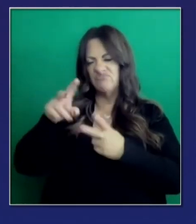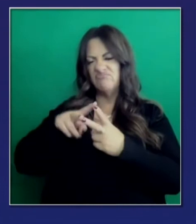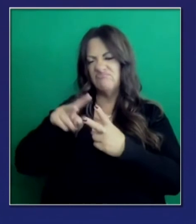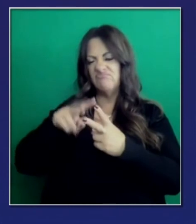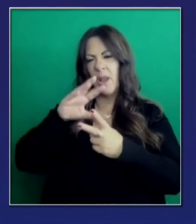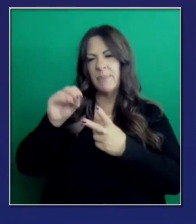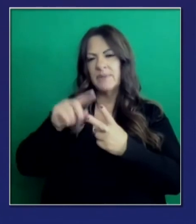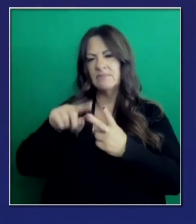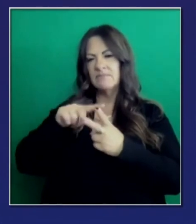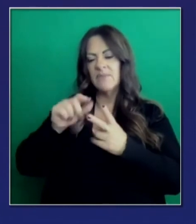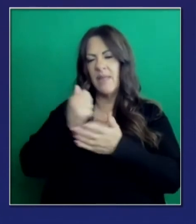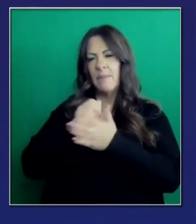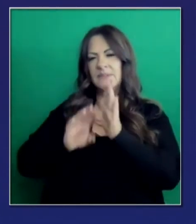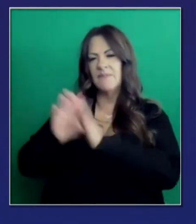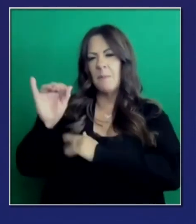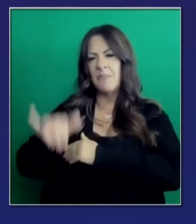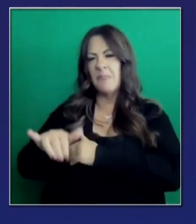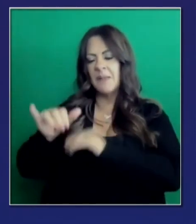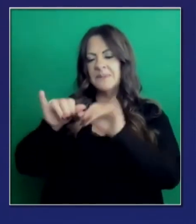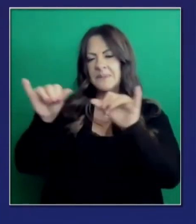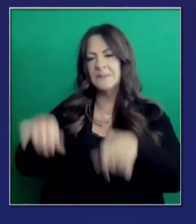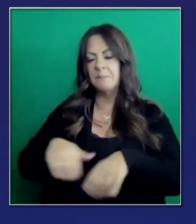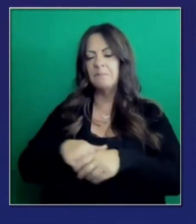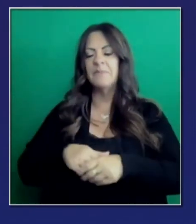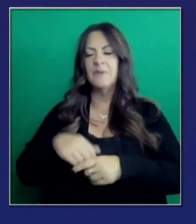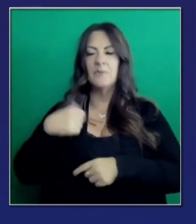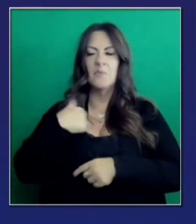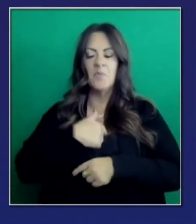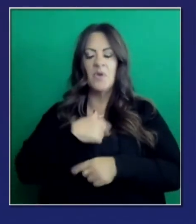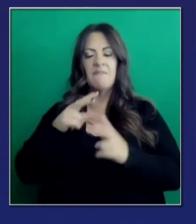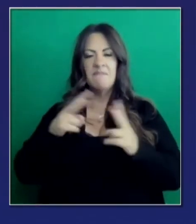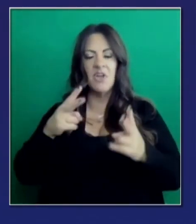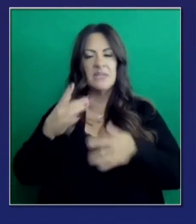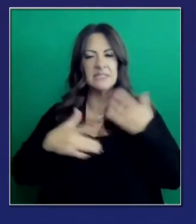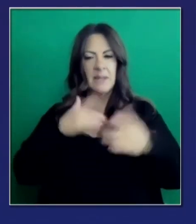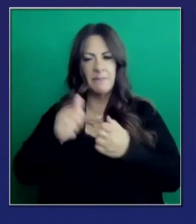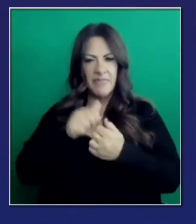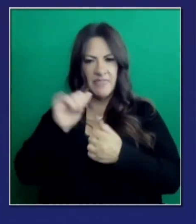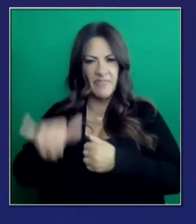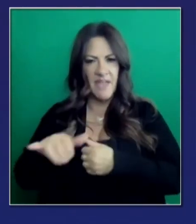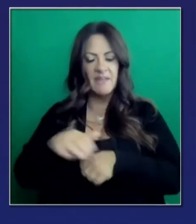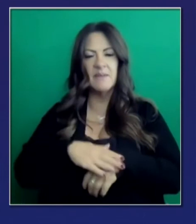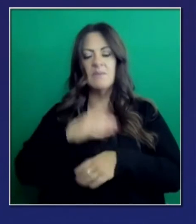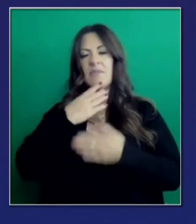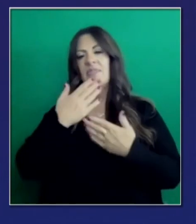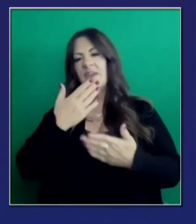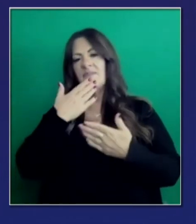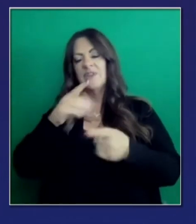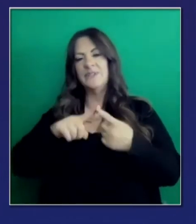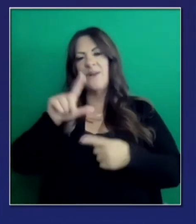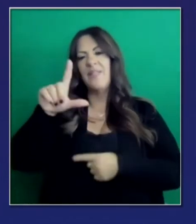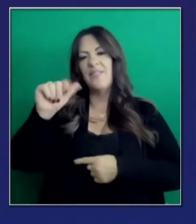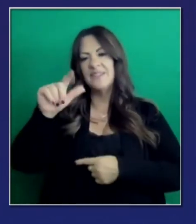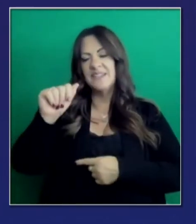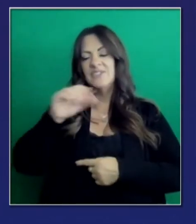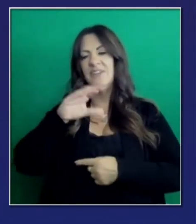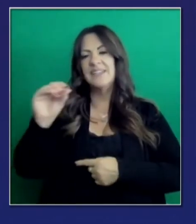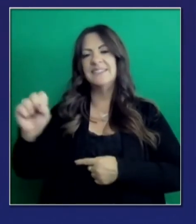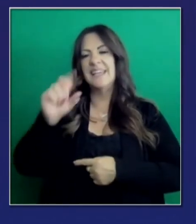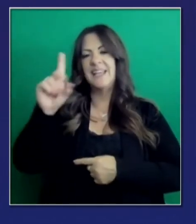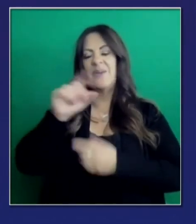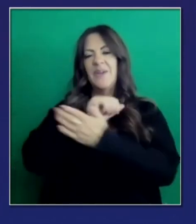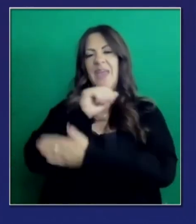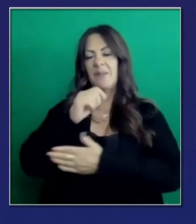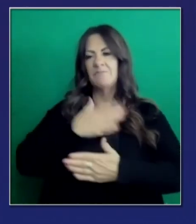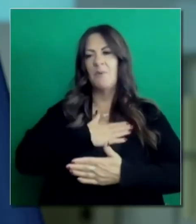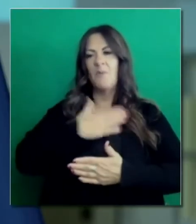really encouraged by the progress and very grateful that LA County and San Diego County were willing to work with us on